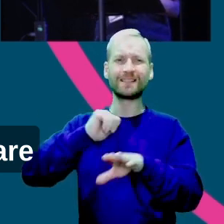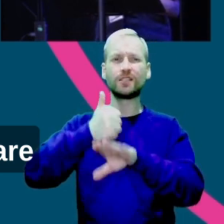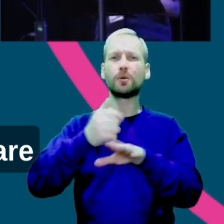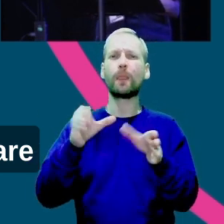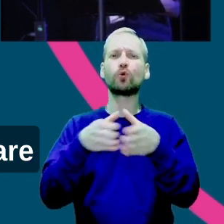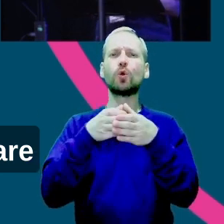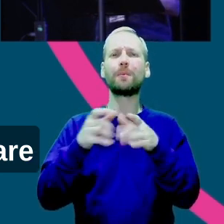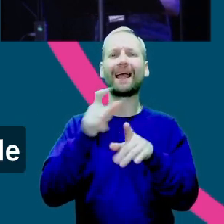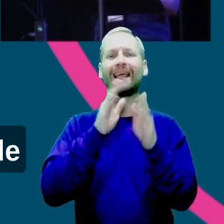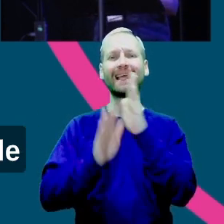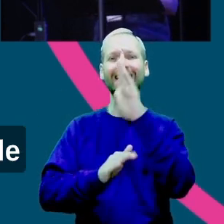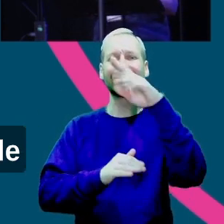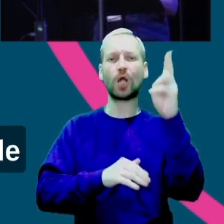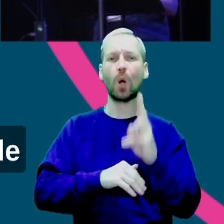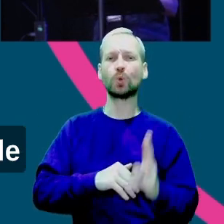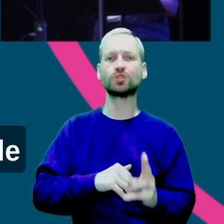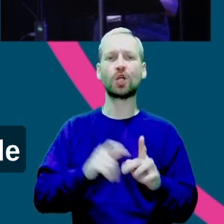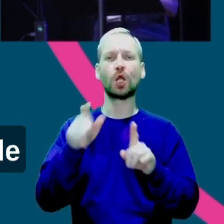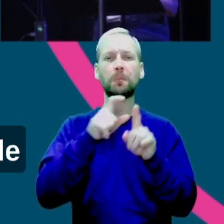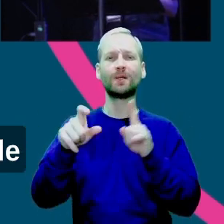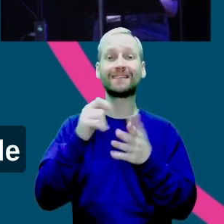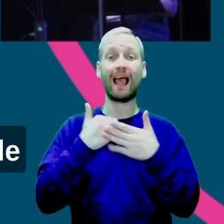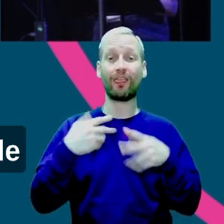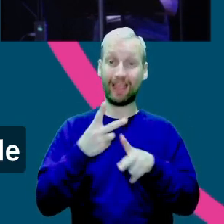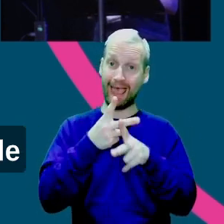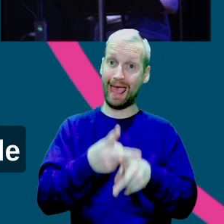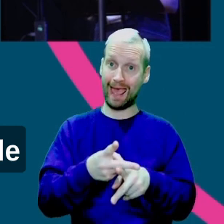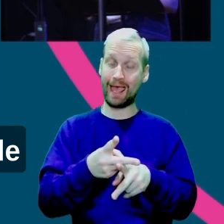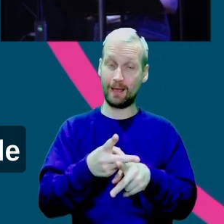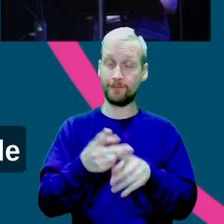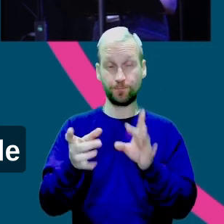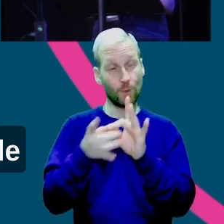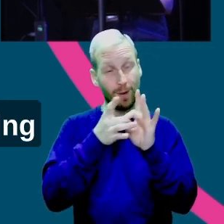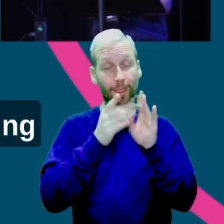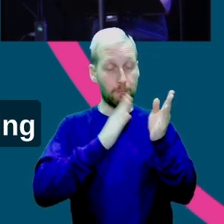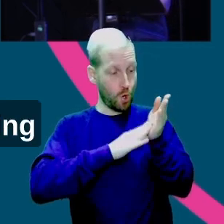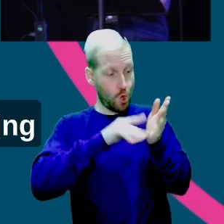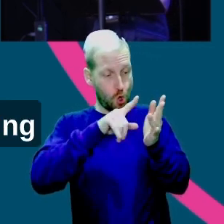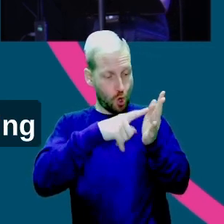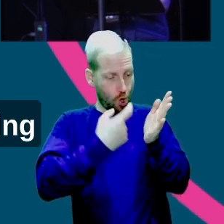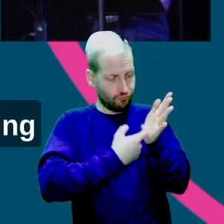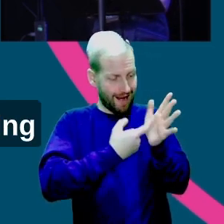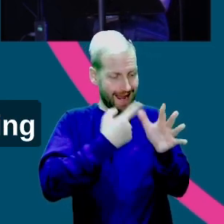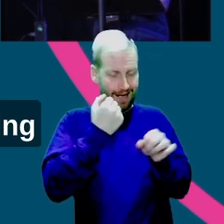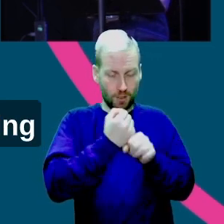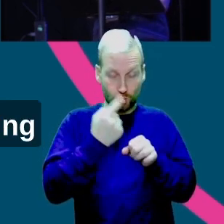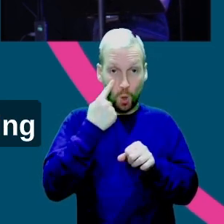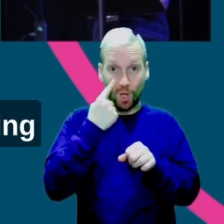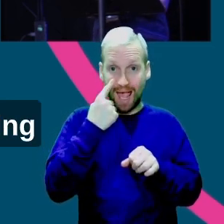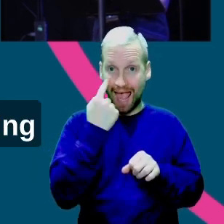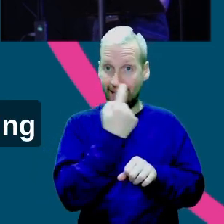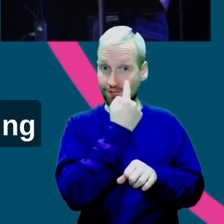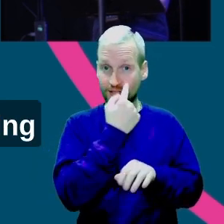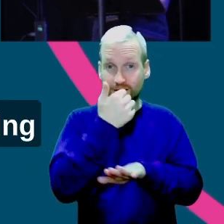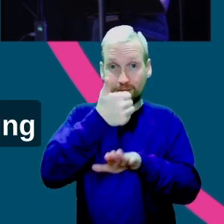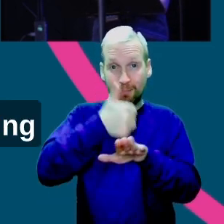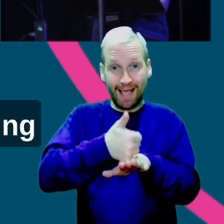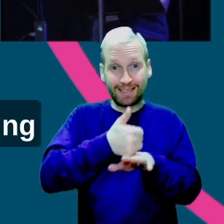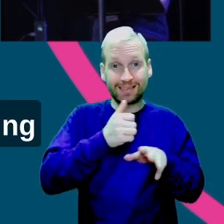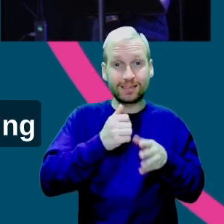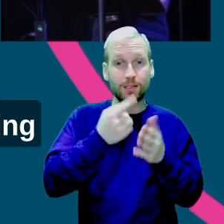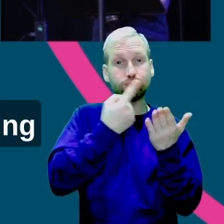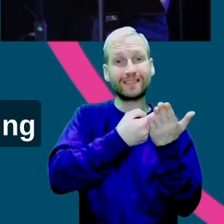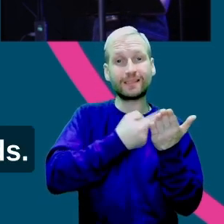Community Healthcare, then worked with MORAG to operationalise the role around evidence-based design principles,